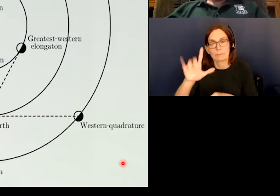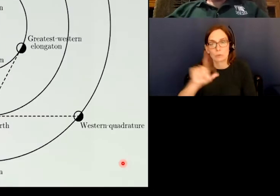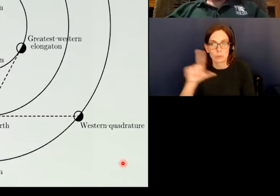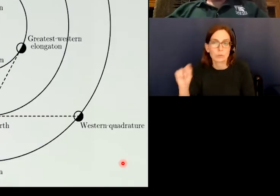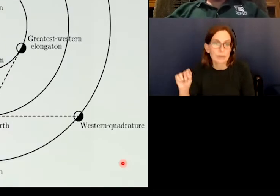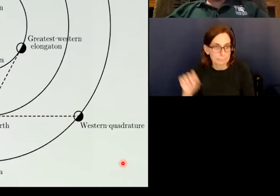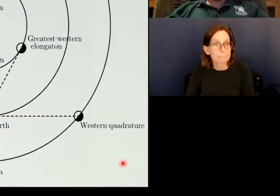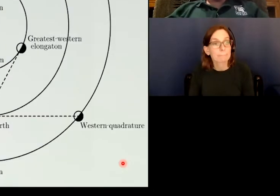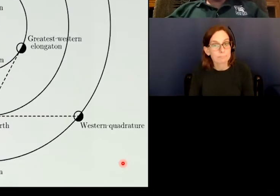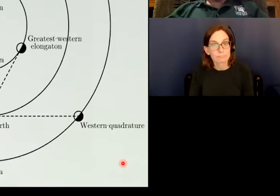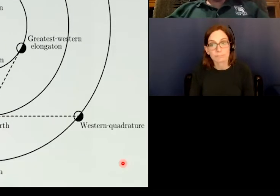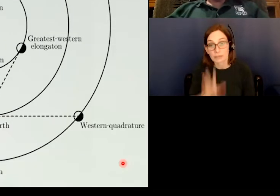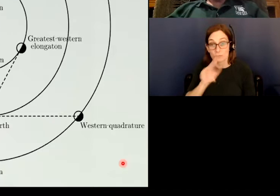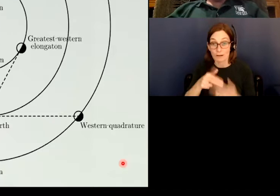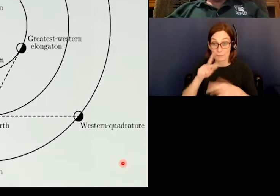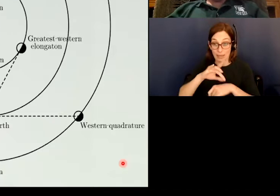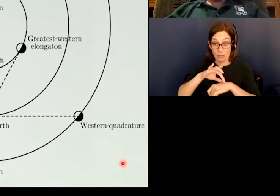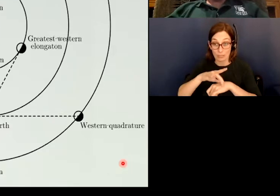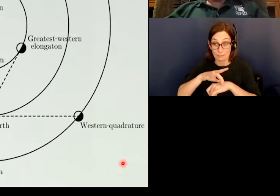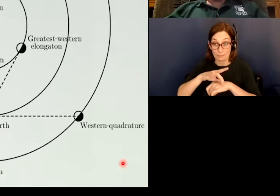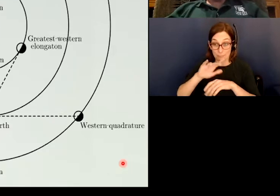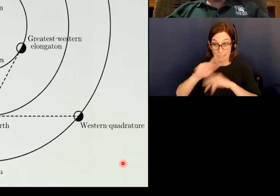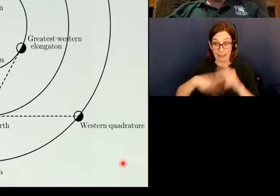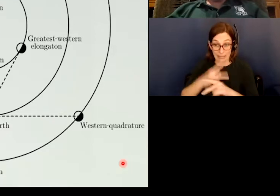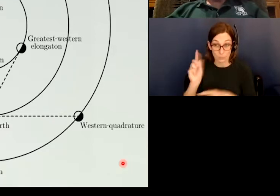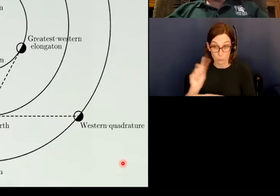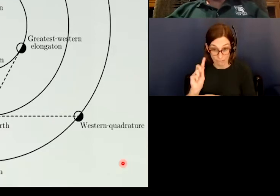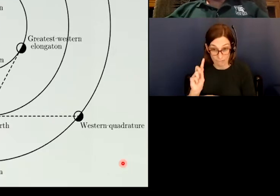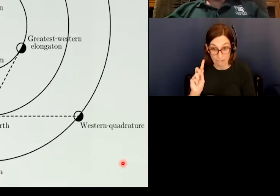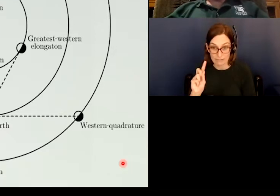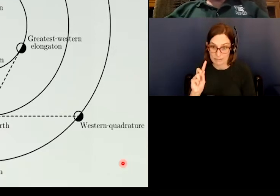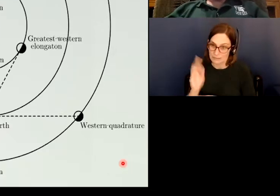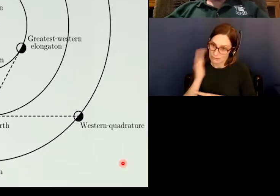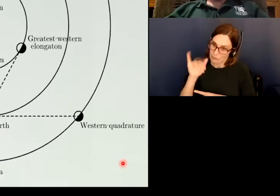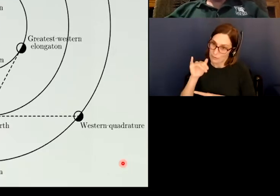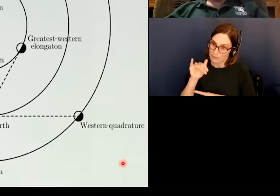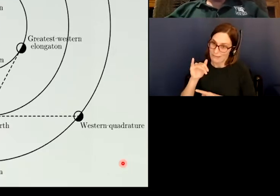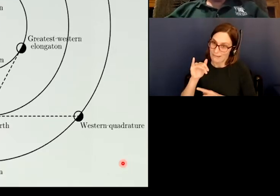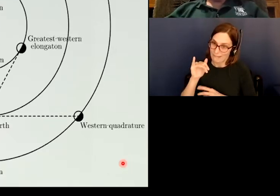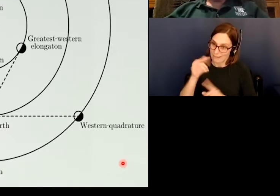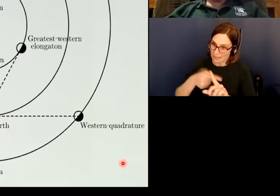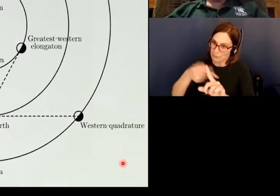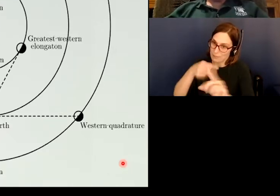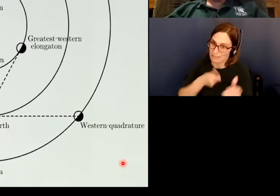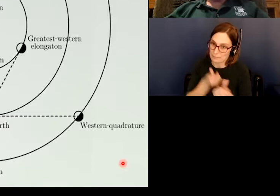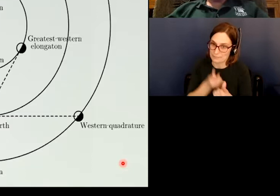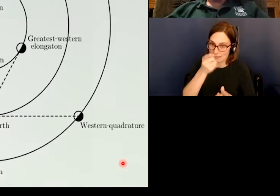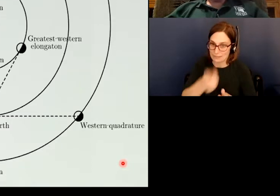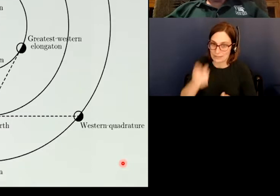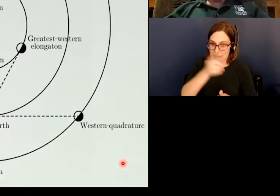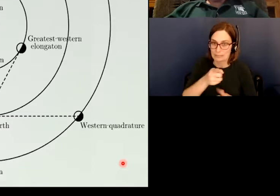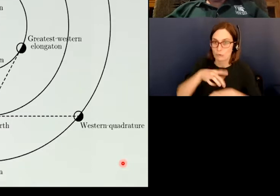Let's talk about where the planets are. I update this every presentation. Here's the Earth, that green